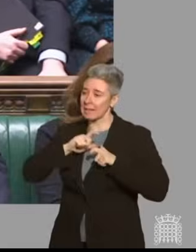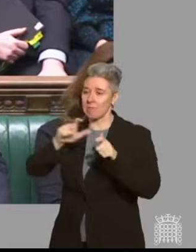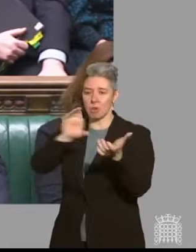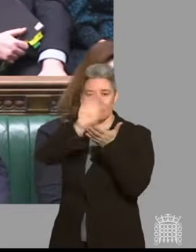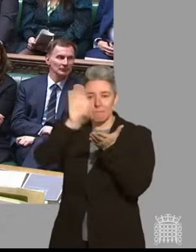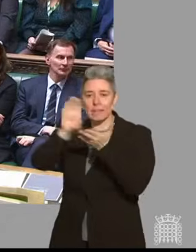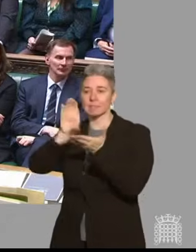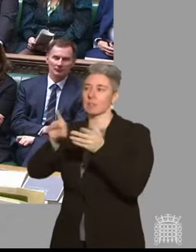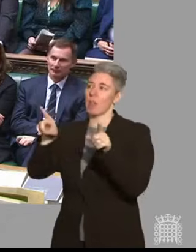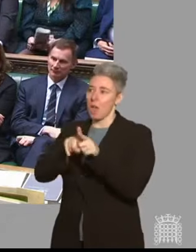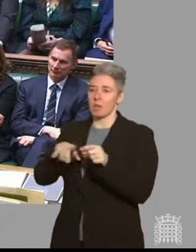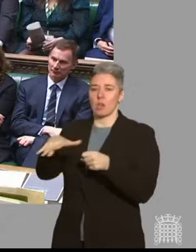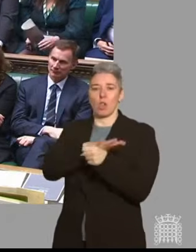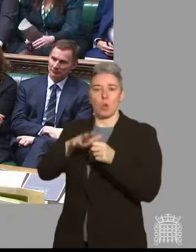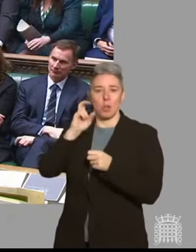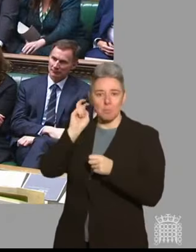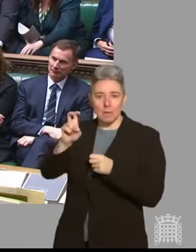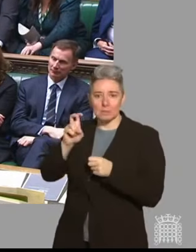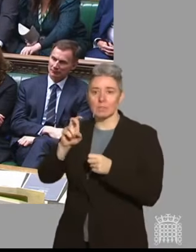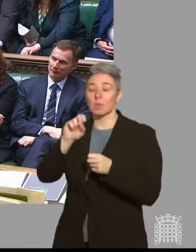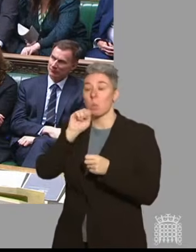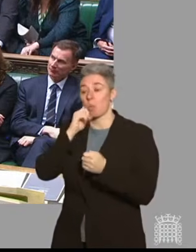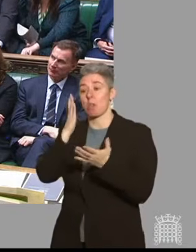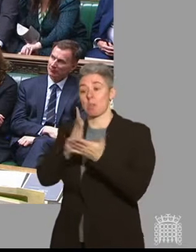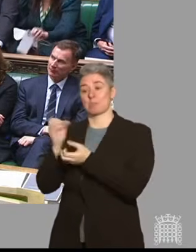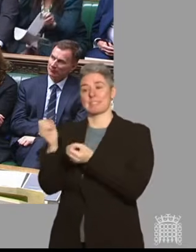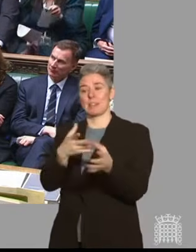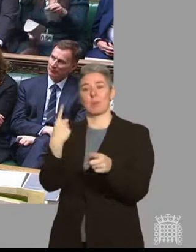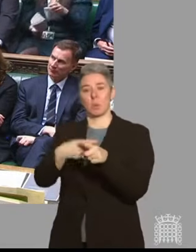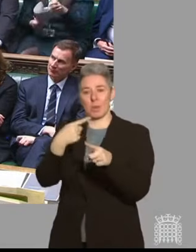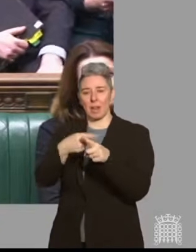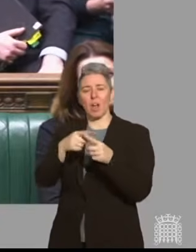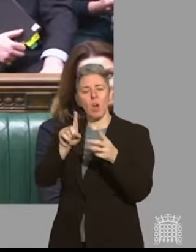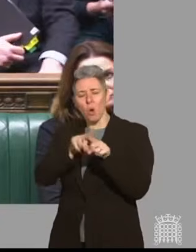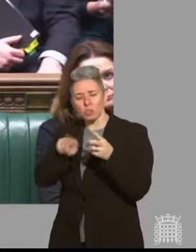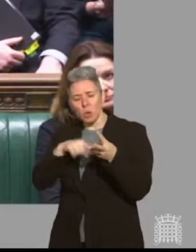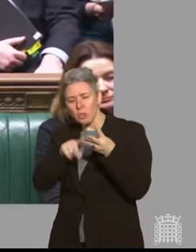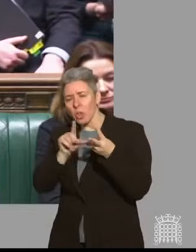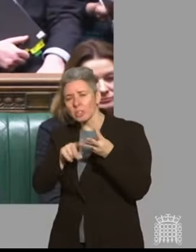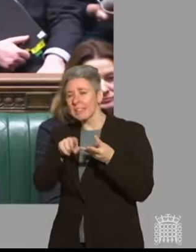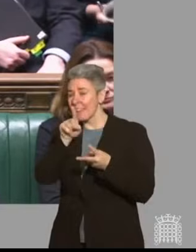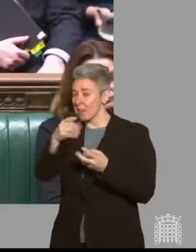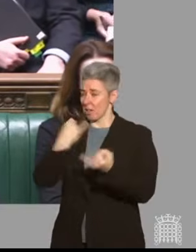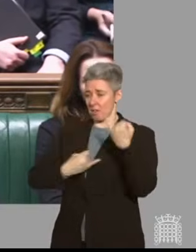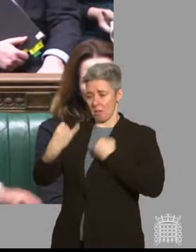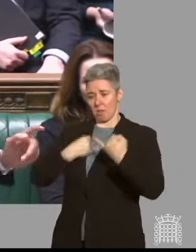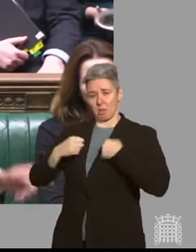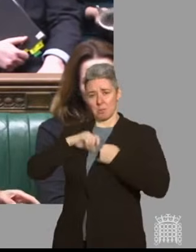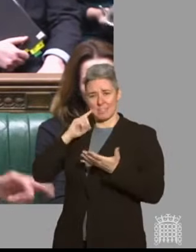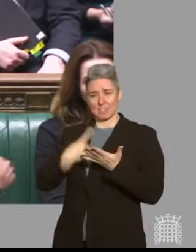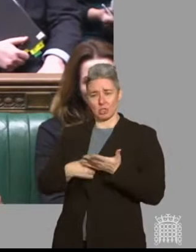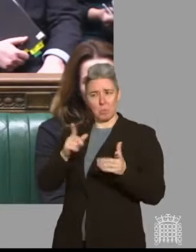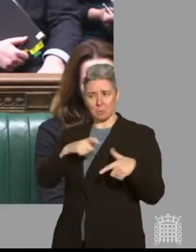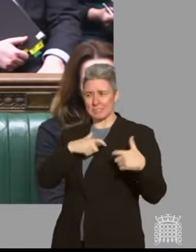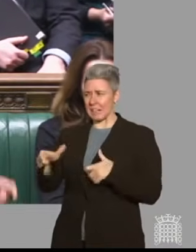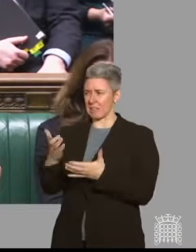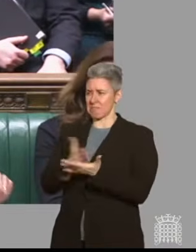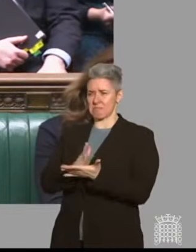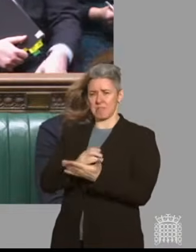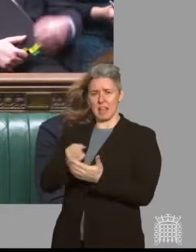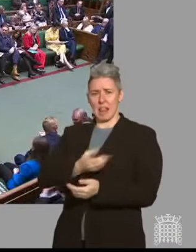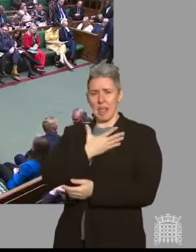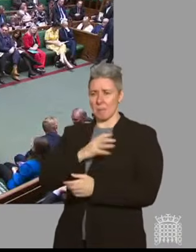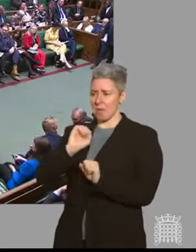quicker. And thirdly, he's critical of the decision. I still haven't quite figured out what the Labour Party's position on this is. Do they support the redeployment